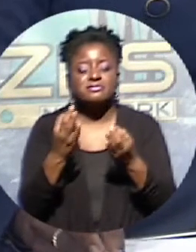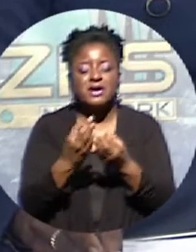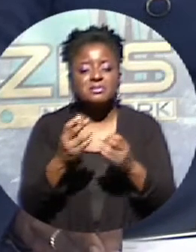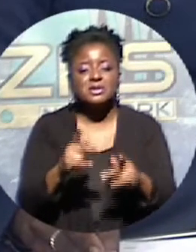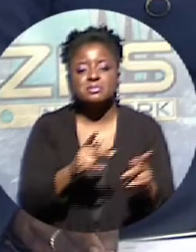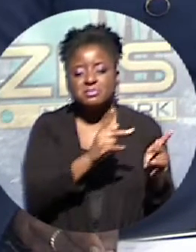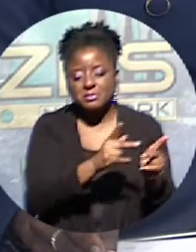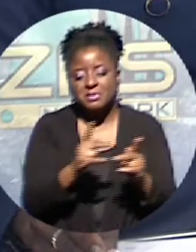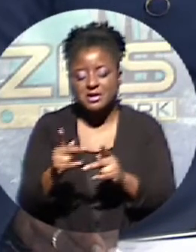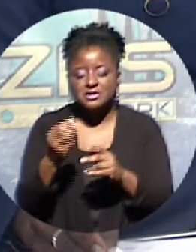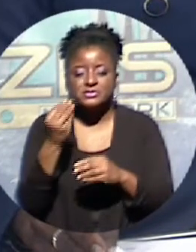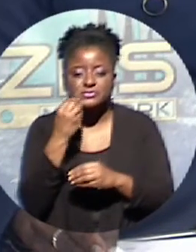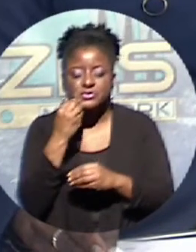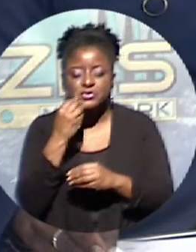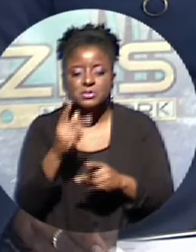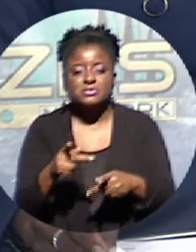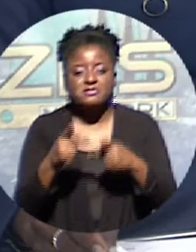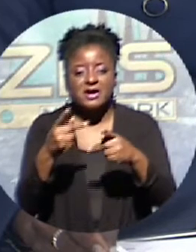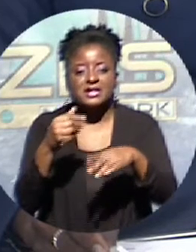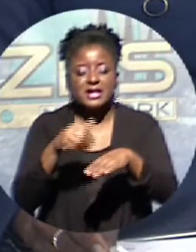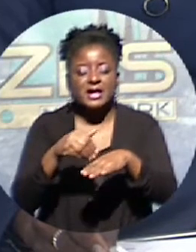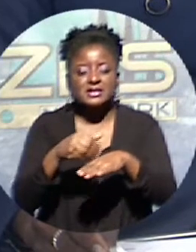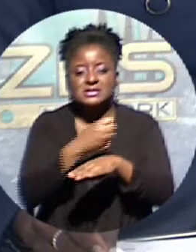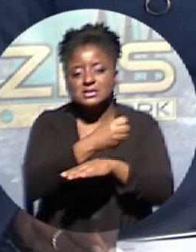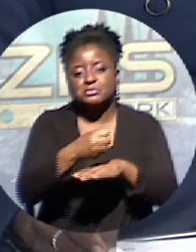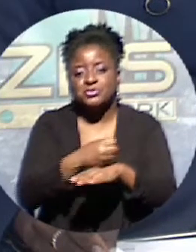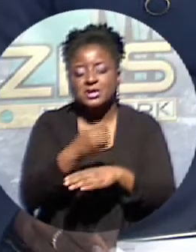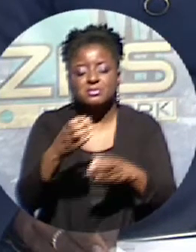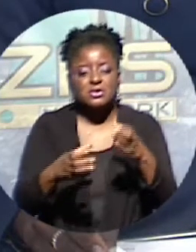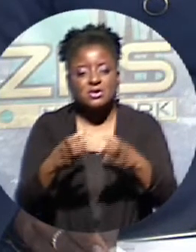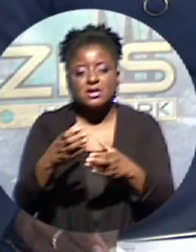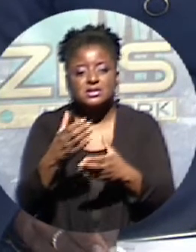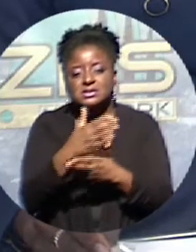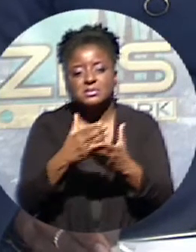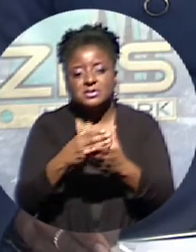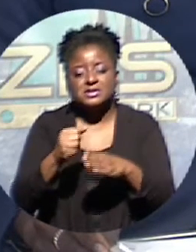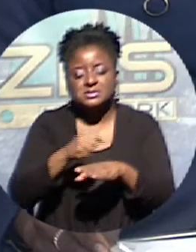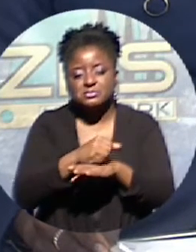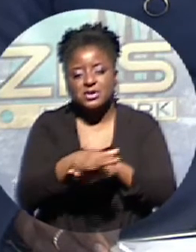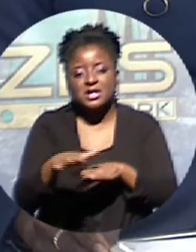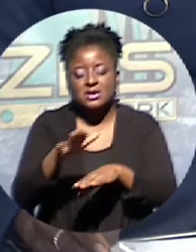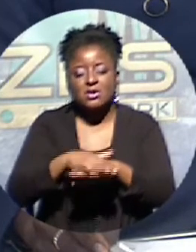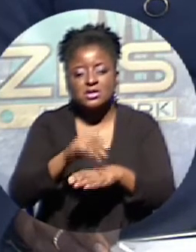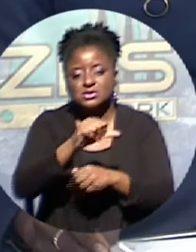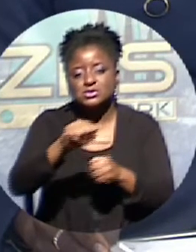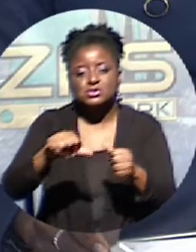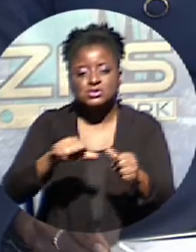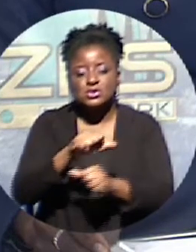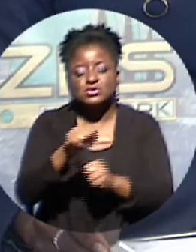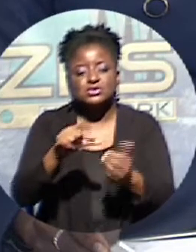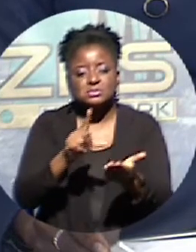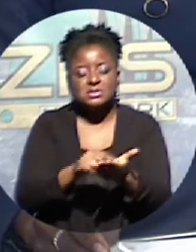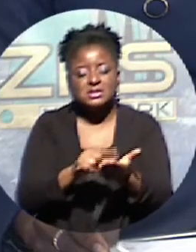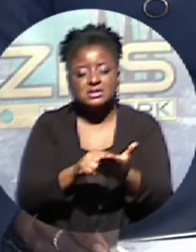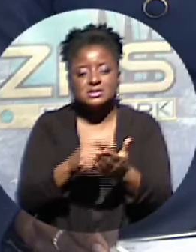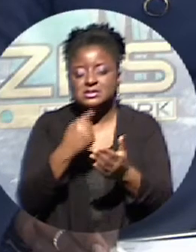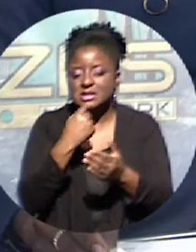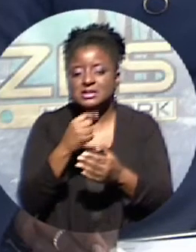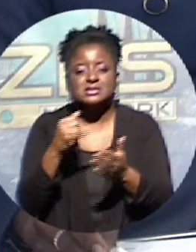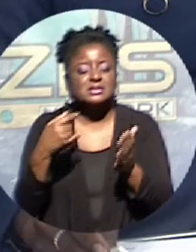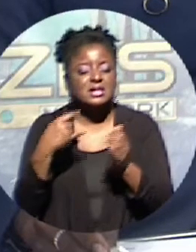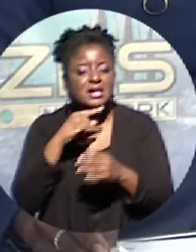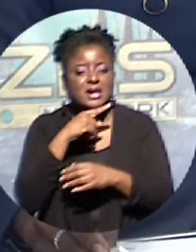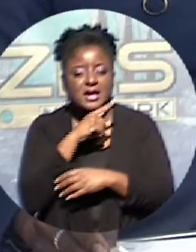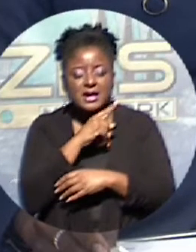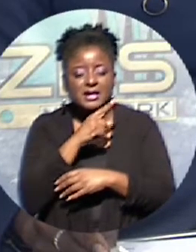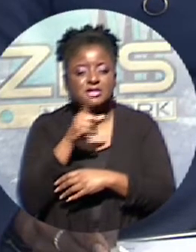Court. It's something that's been circulating on social media that Maynard Gibson said is nothing more than a vicious and diabolical lie that